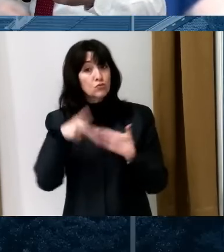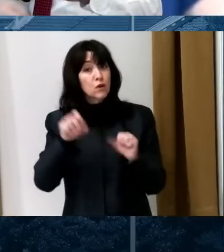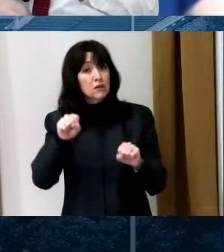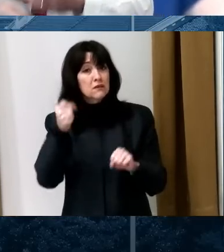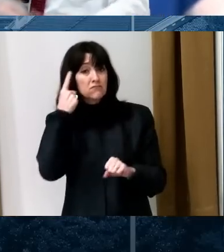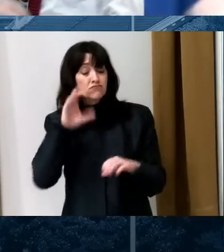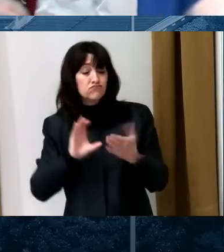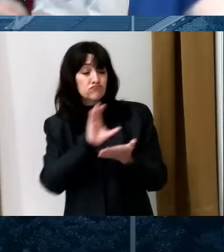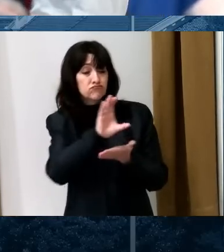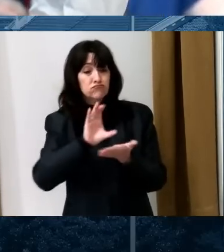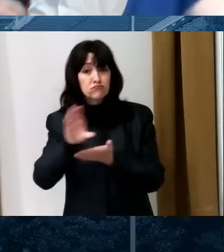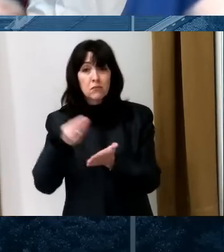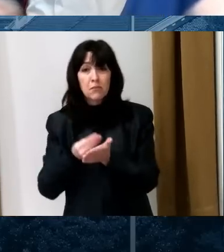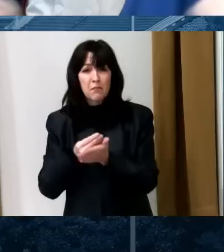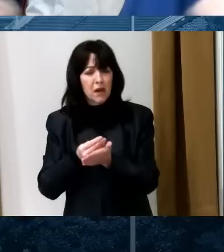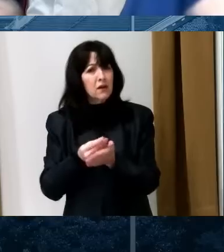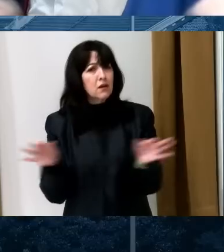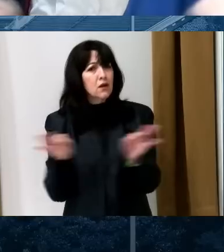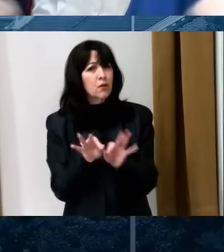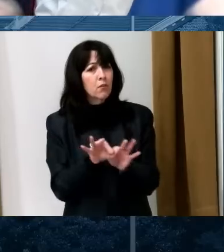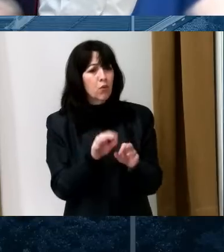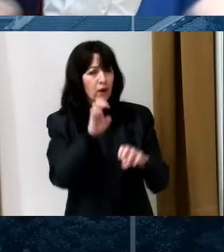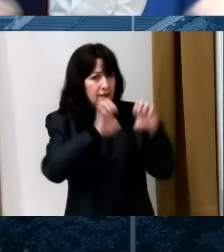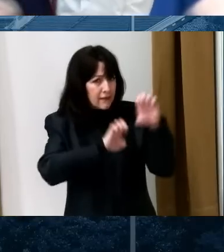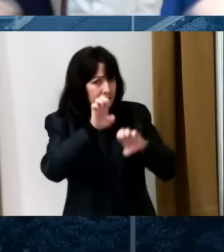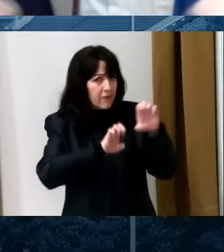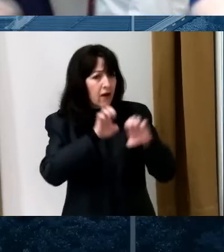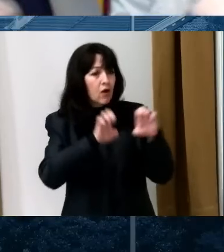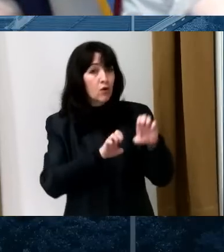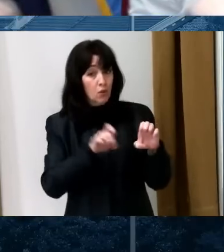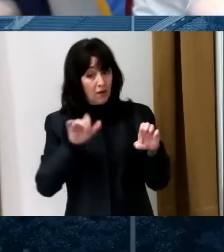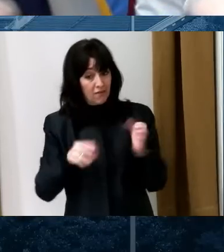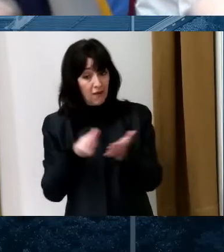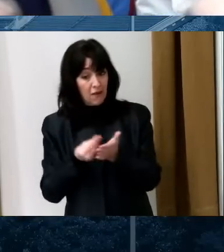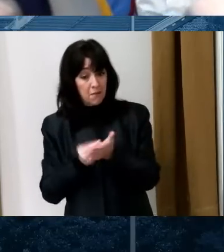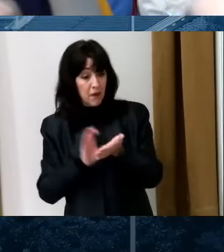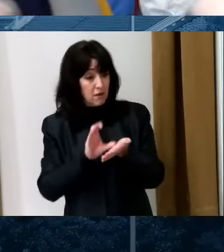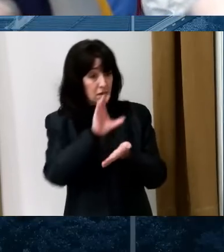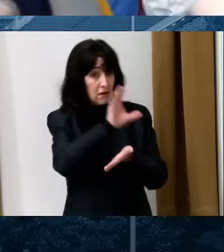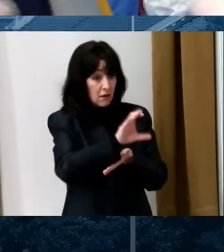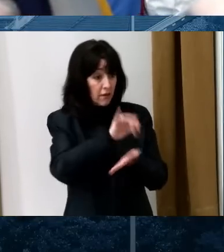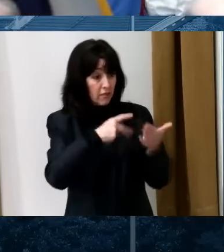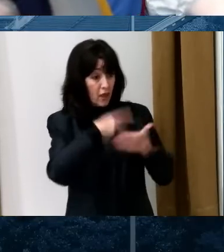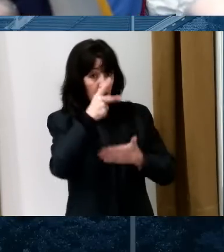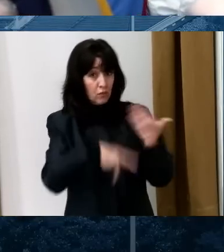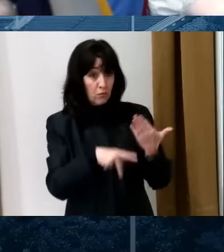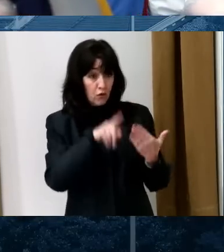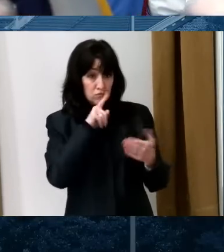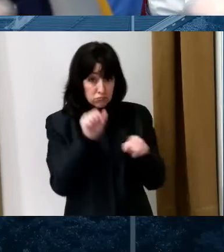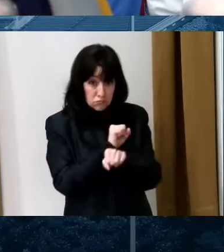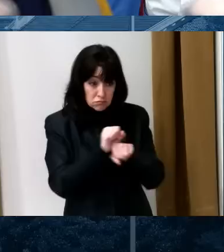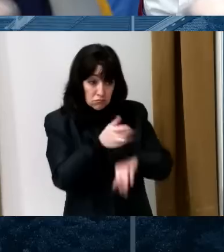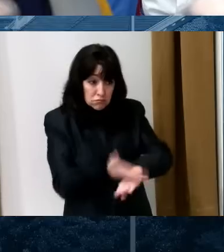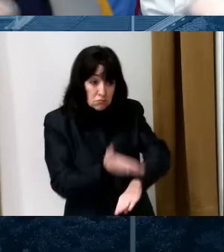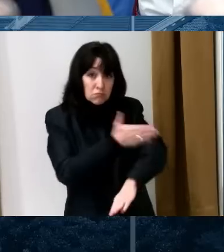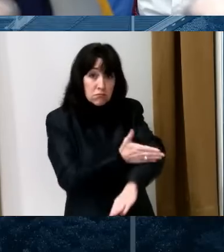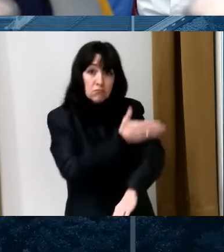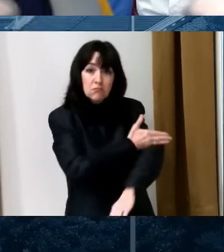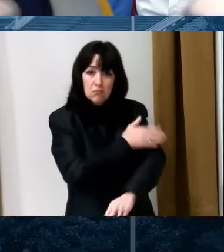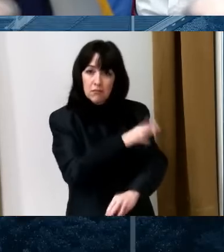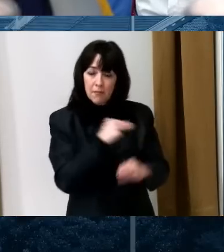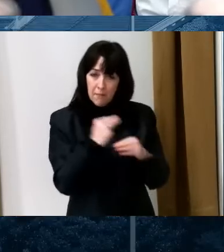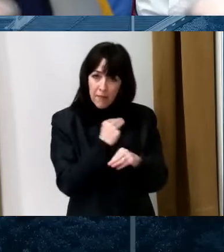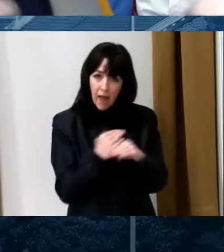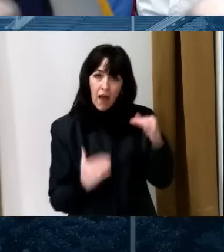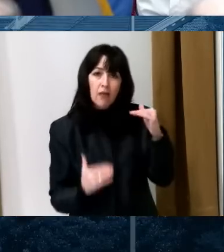to how well they're doing in getting our children to read proficiently in 3rd grade and do math, middle school,